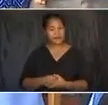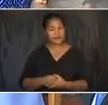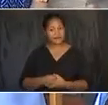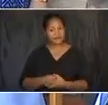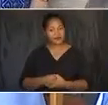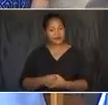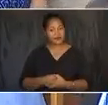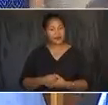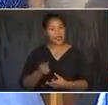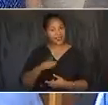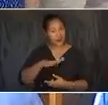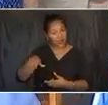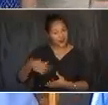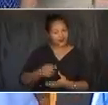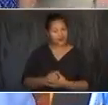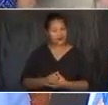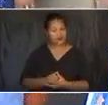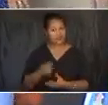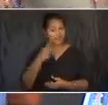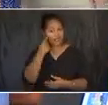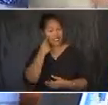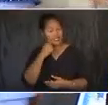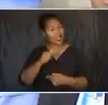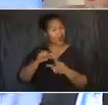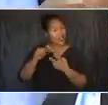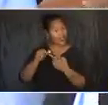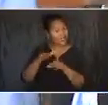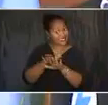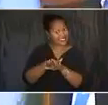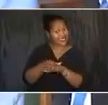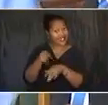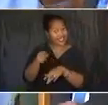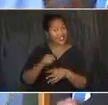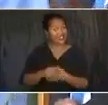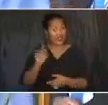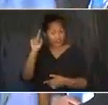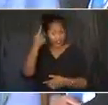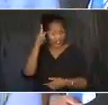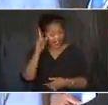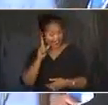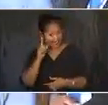As you could have seen, also sitting there was again the First Lady.